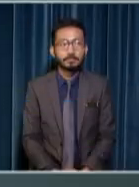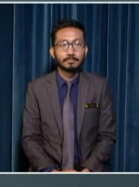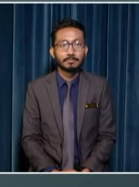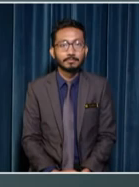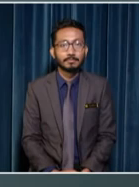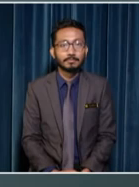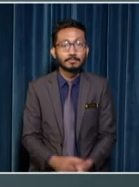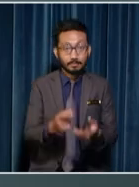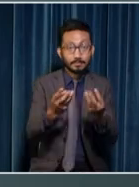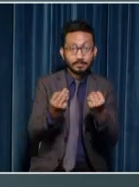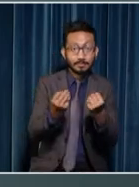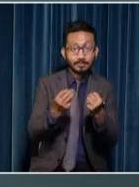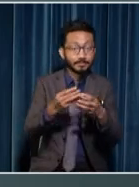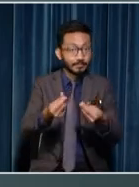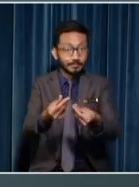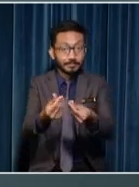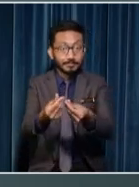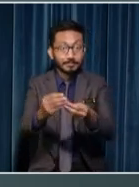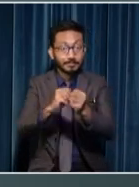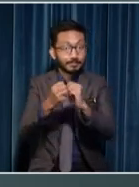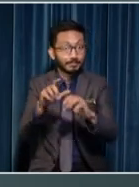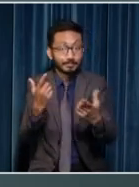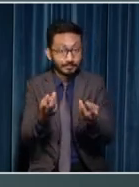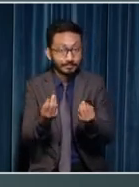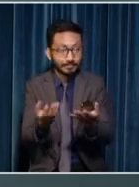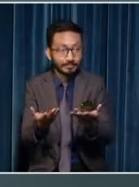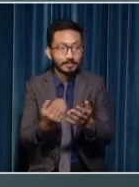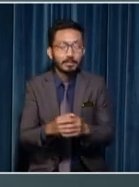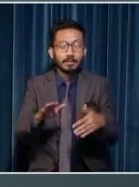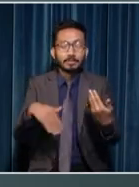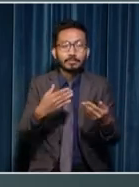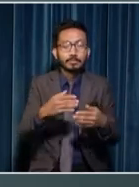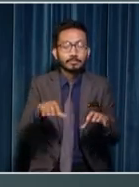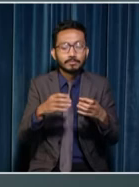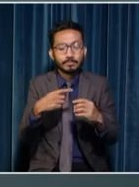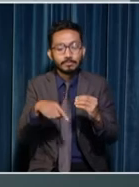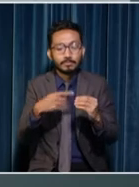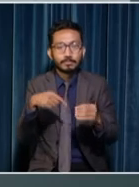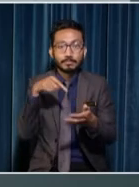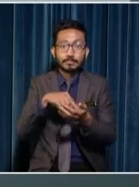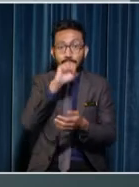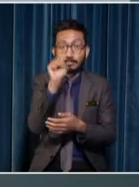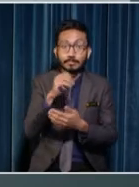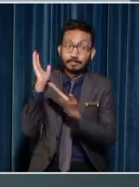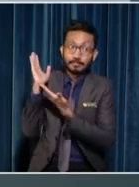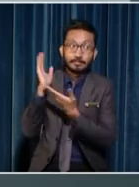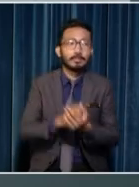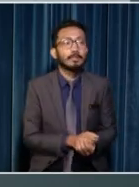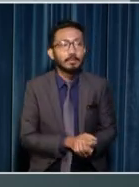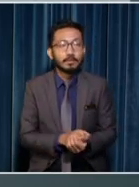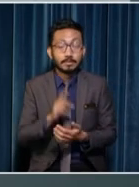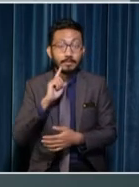Do you want to solve another problem? How about this question?